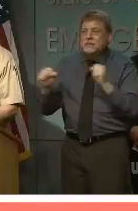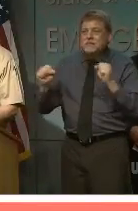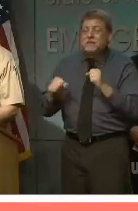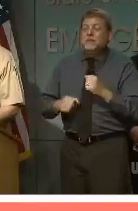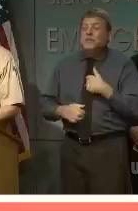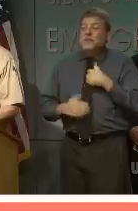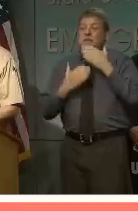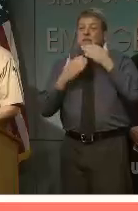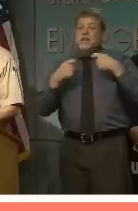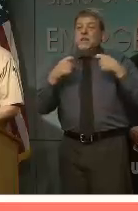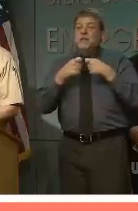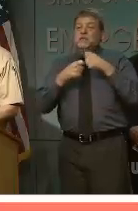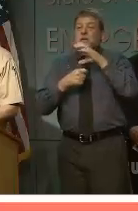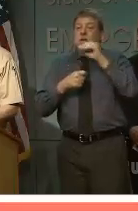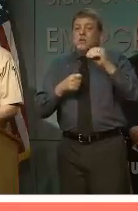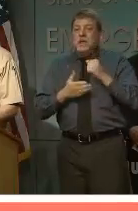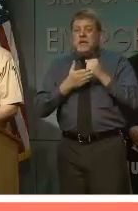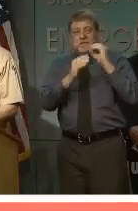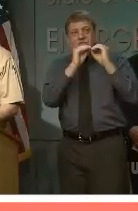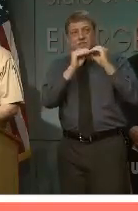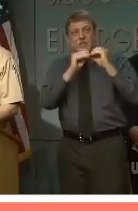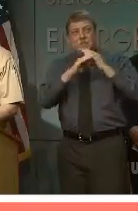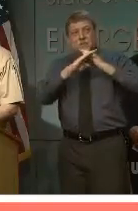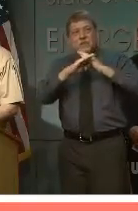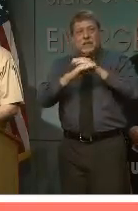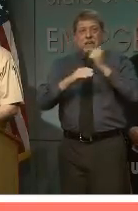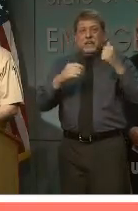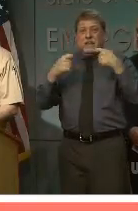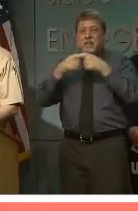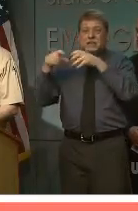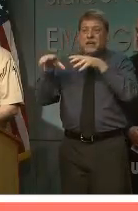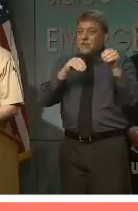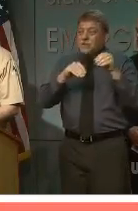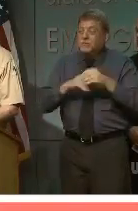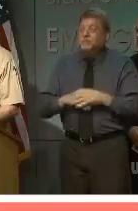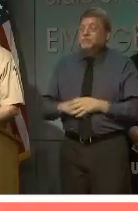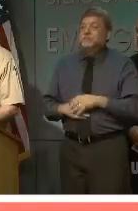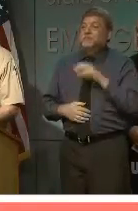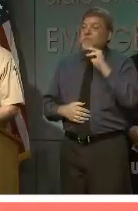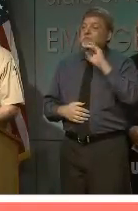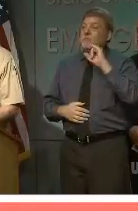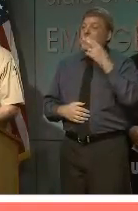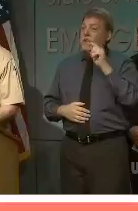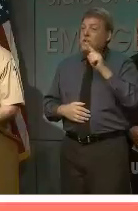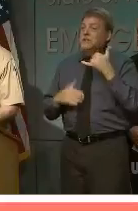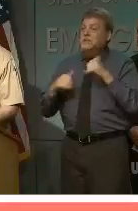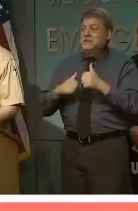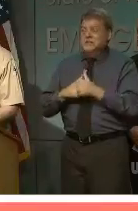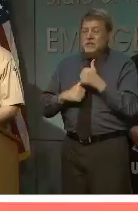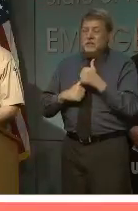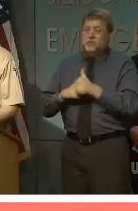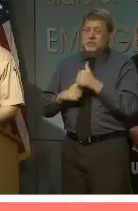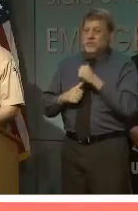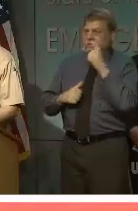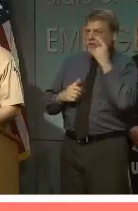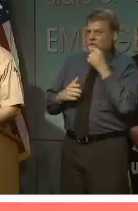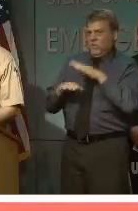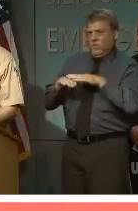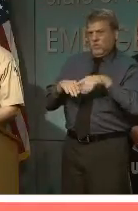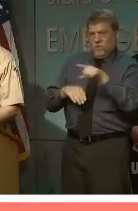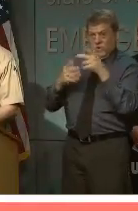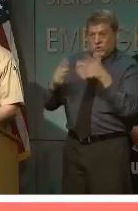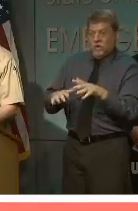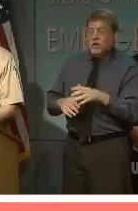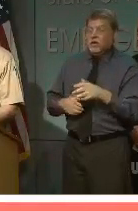for their work to minimize power outages. Michael remains a dangerous storm, as the governor said, and is causing power